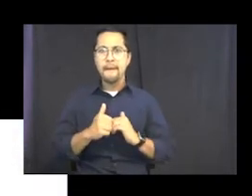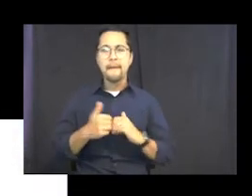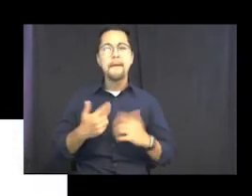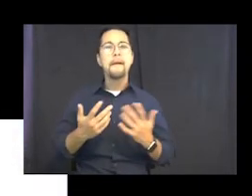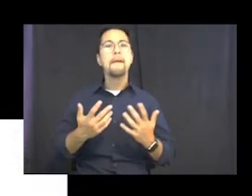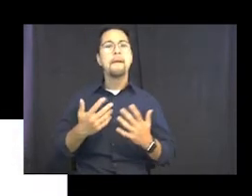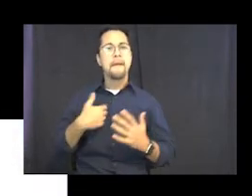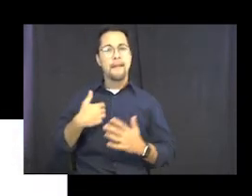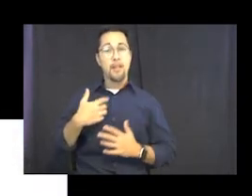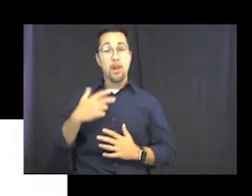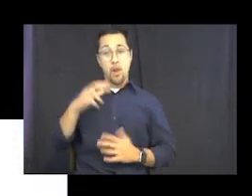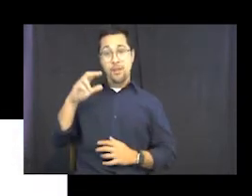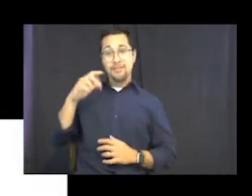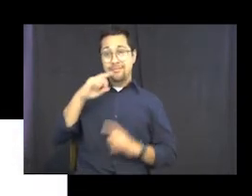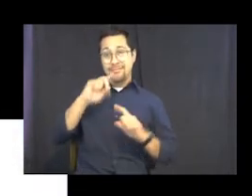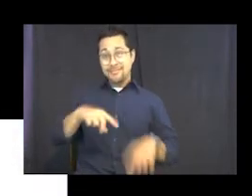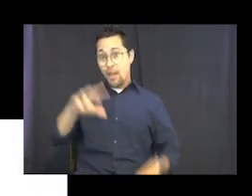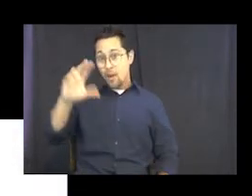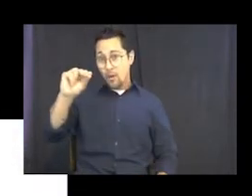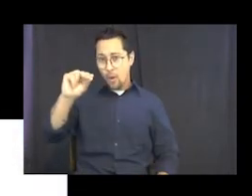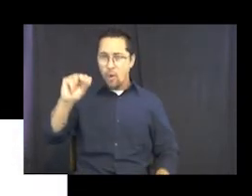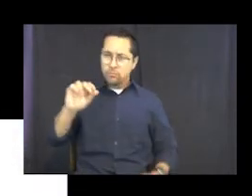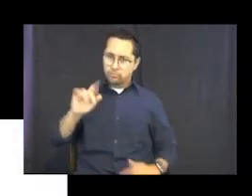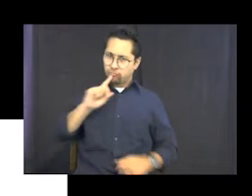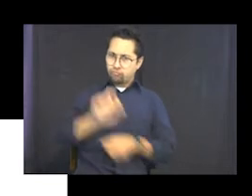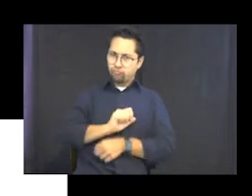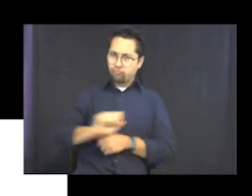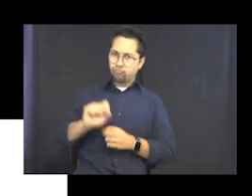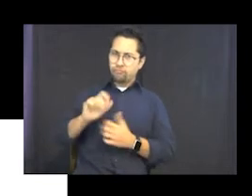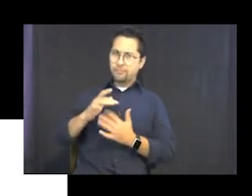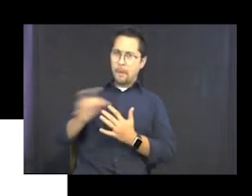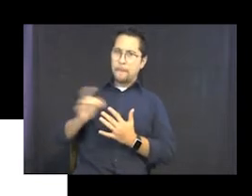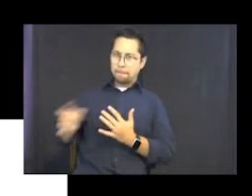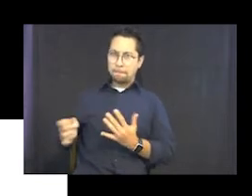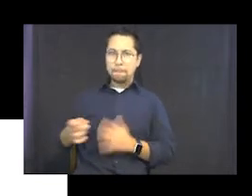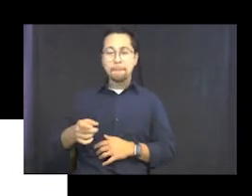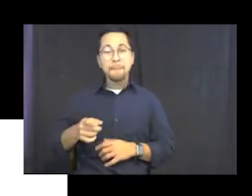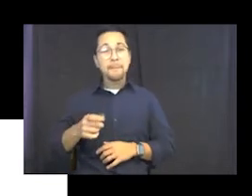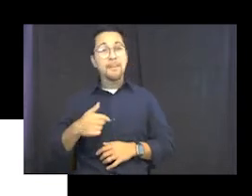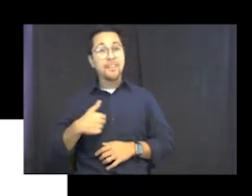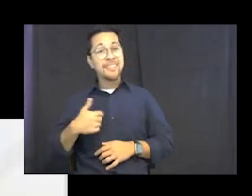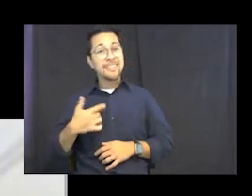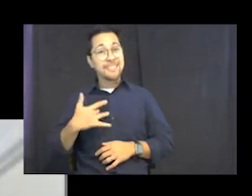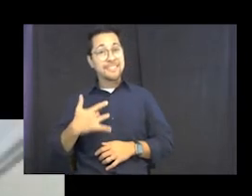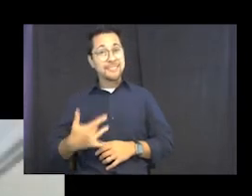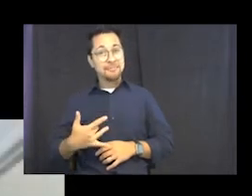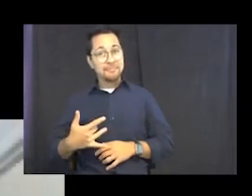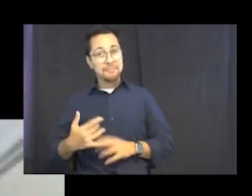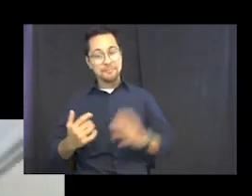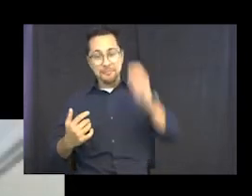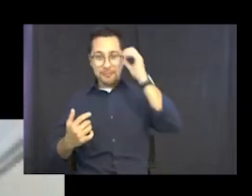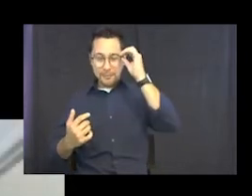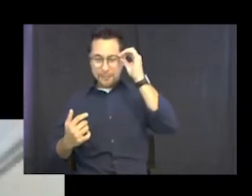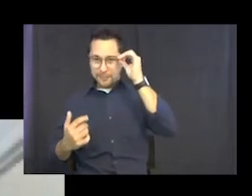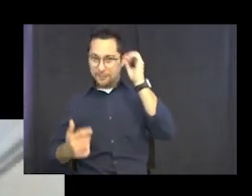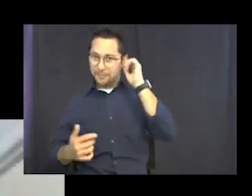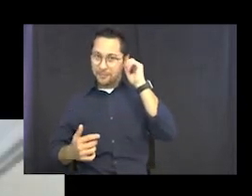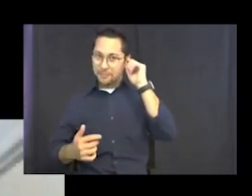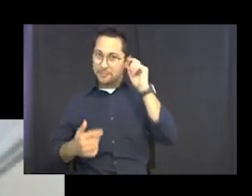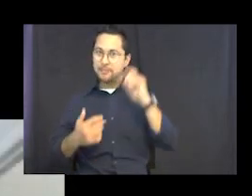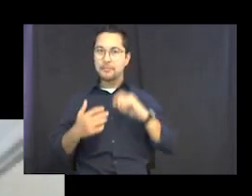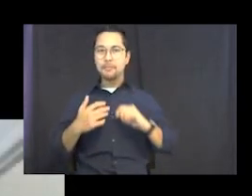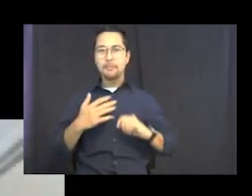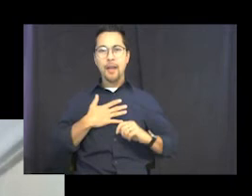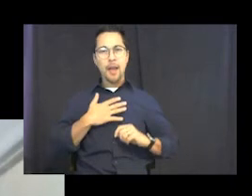that no is an option. In addition to the ones that I usually utilize, I've